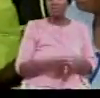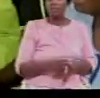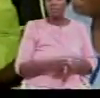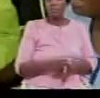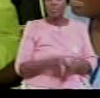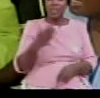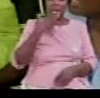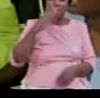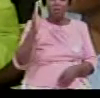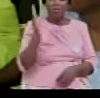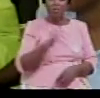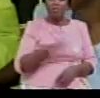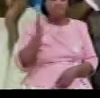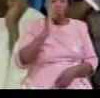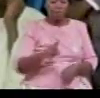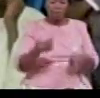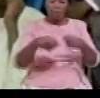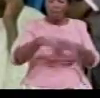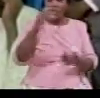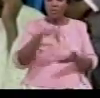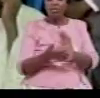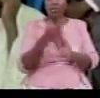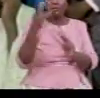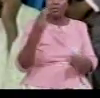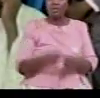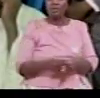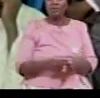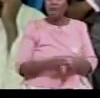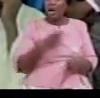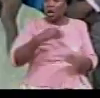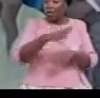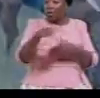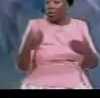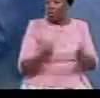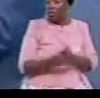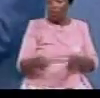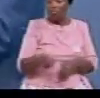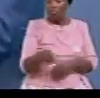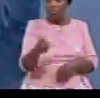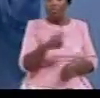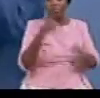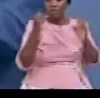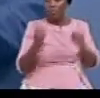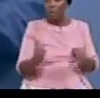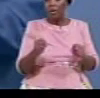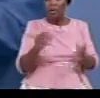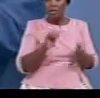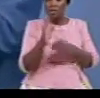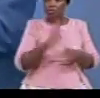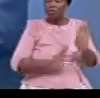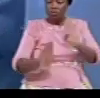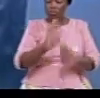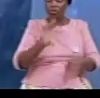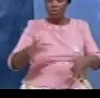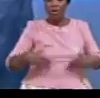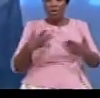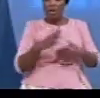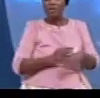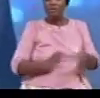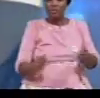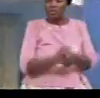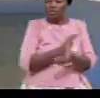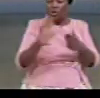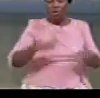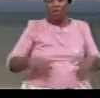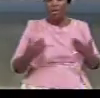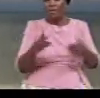Evil will find its way out. And all those dark powers tormenting your life, ruining your life, and they